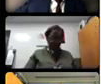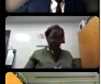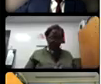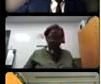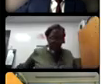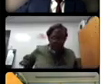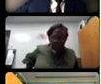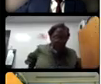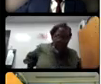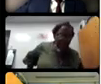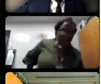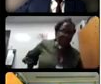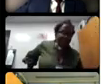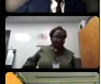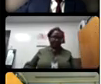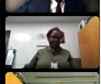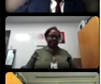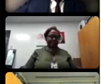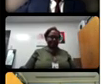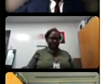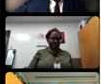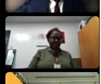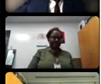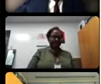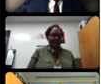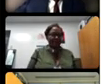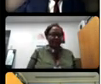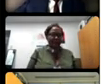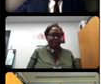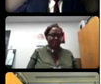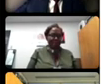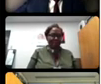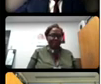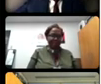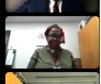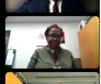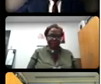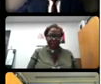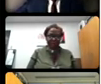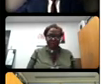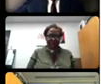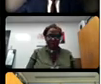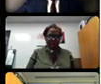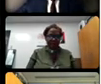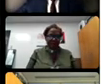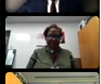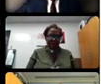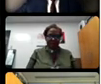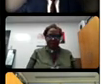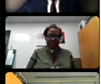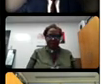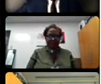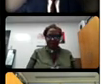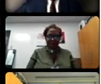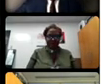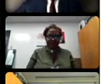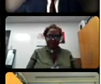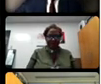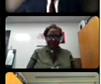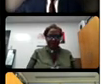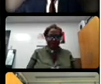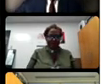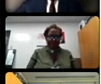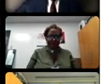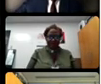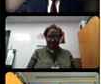questions directly there. Again, we also have some questions on social media, on Twitter and Facebook. So again, if you have any questions that you've not been able to